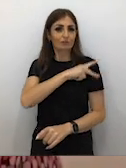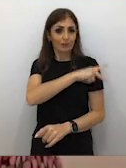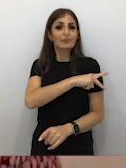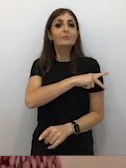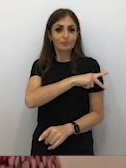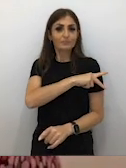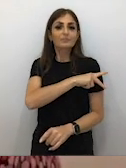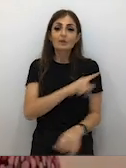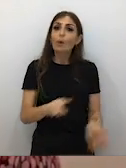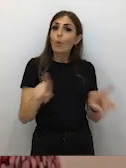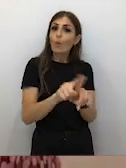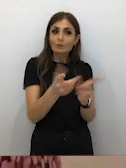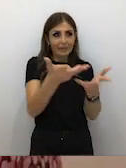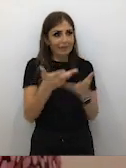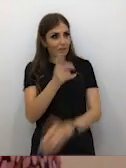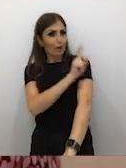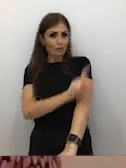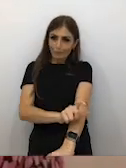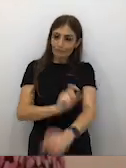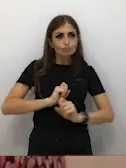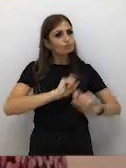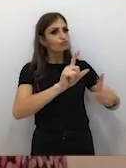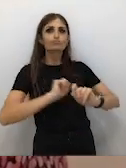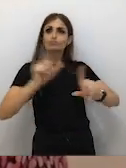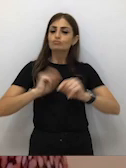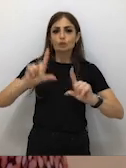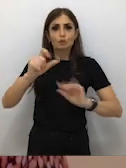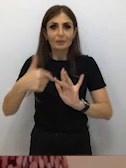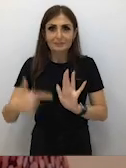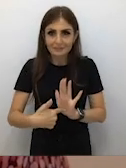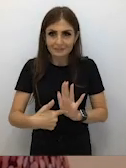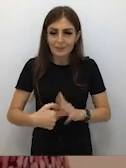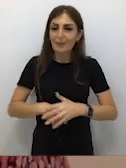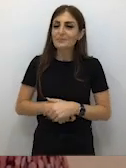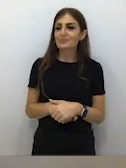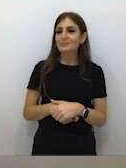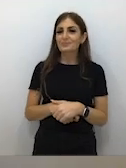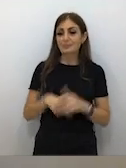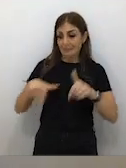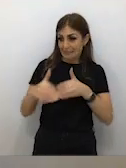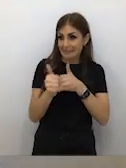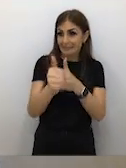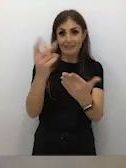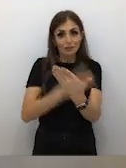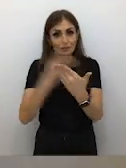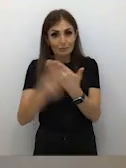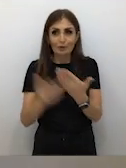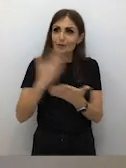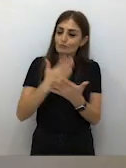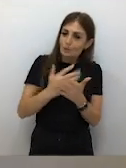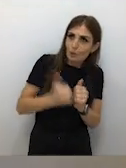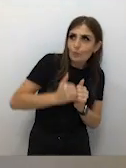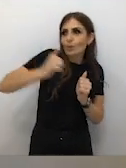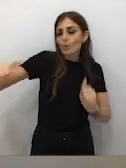I want to achieve professionally, and it also gave me the confidence to go out there and do it. This